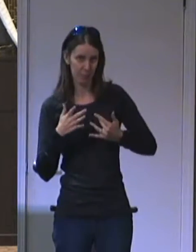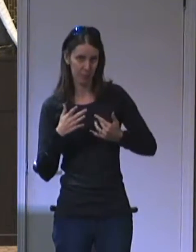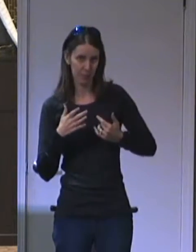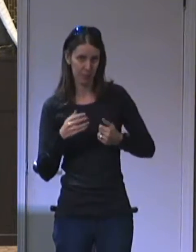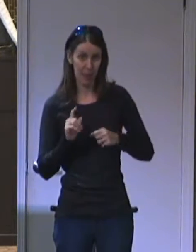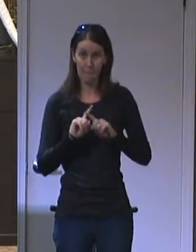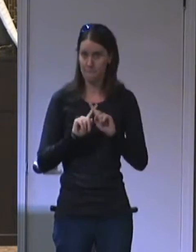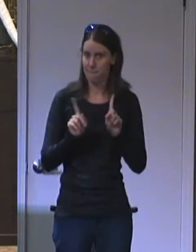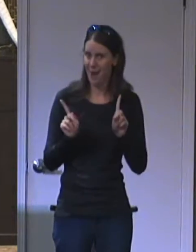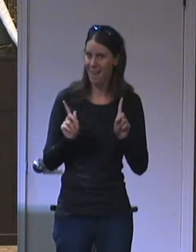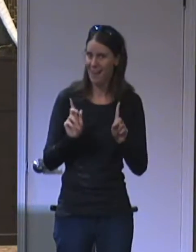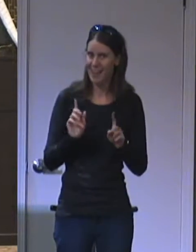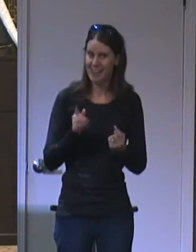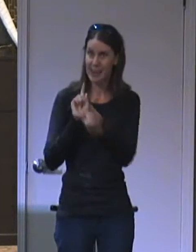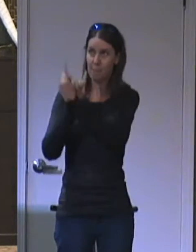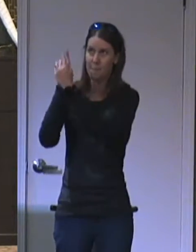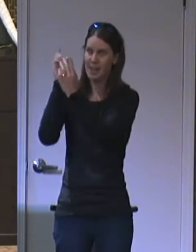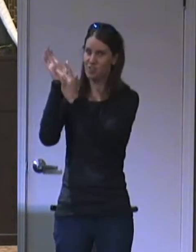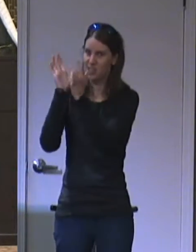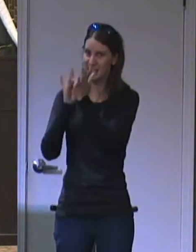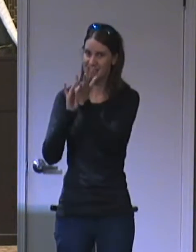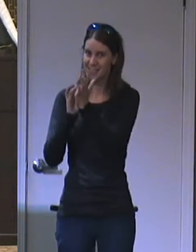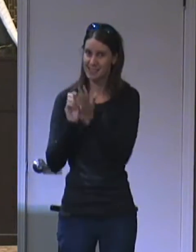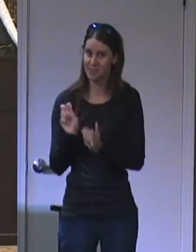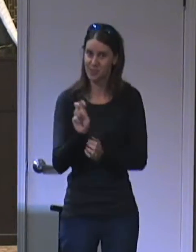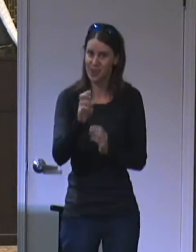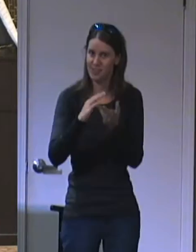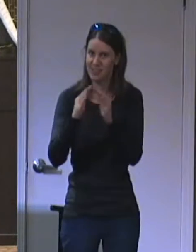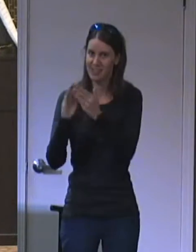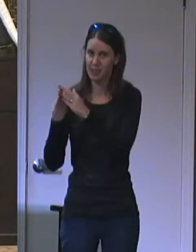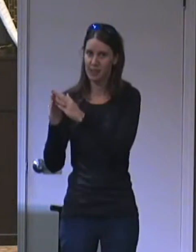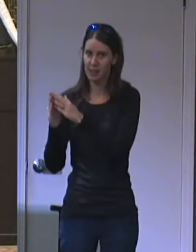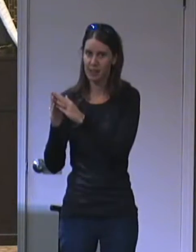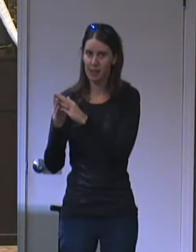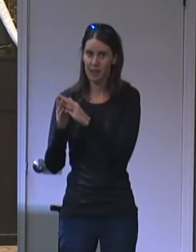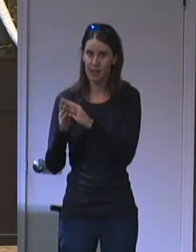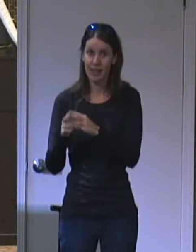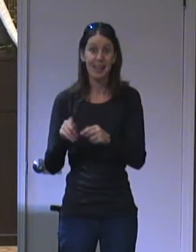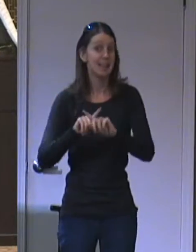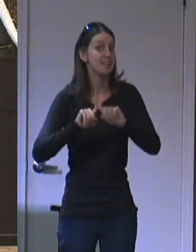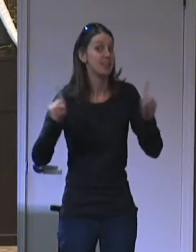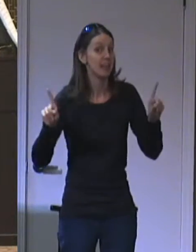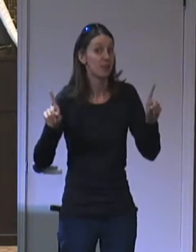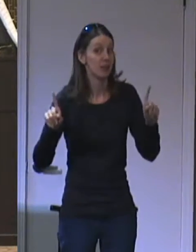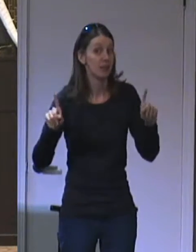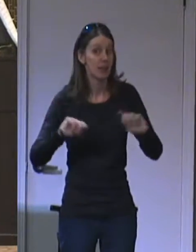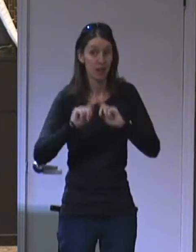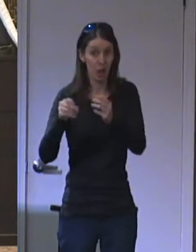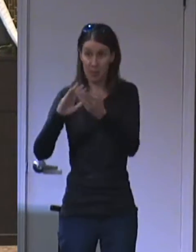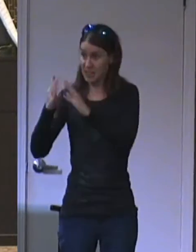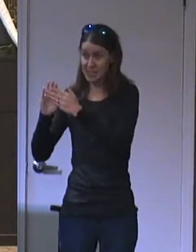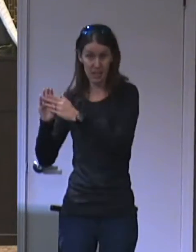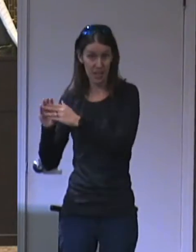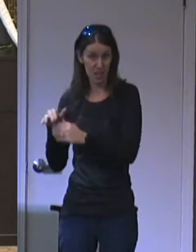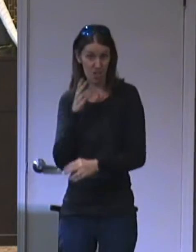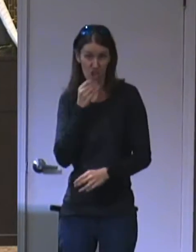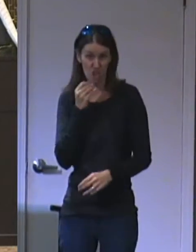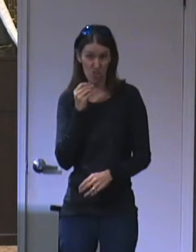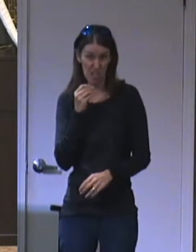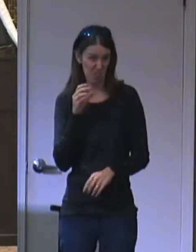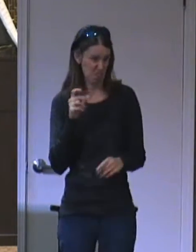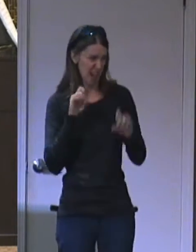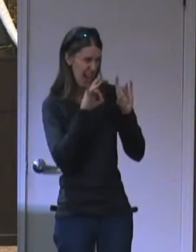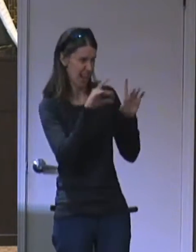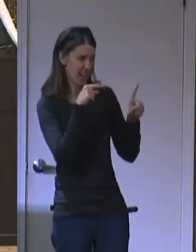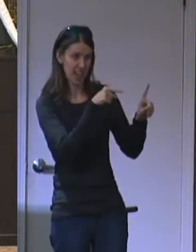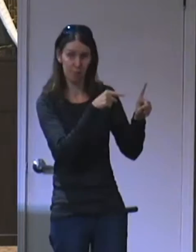Then he met Jesus on the road to Damascus. And when he came into town, the Jews didn't want anything to do with him, but